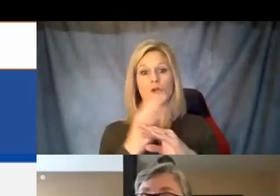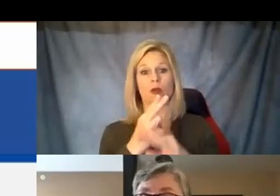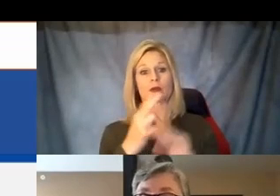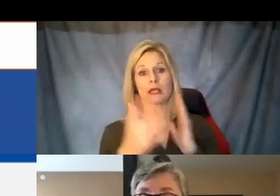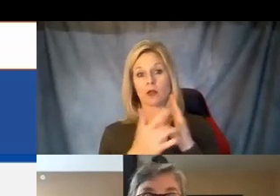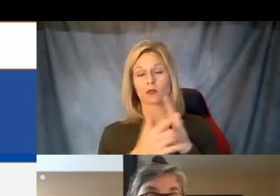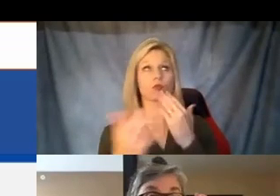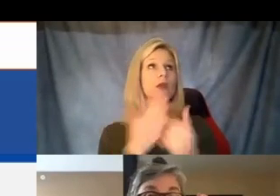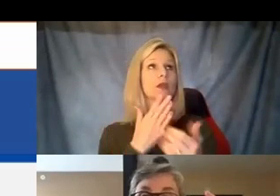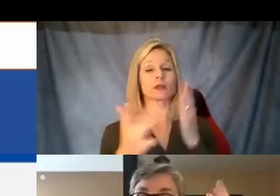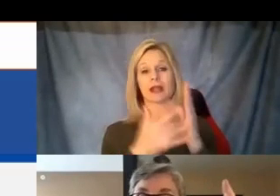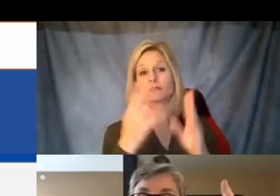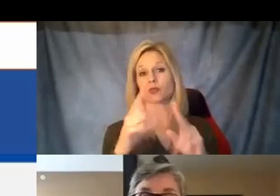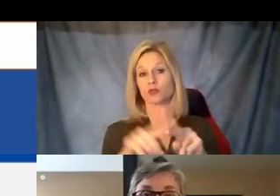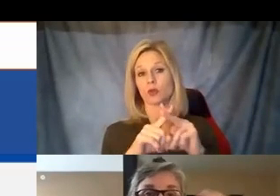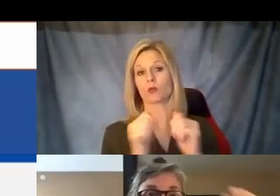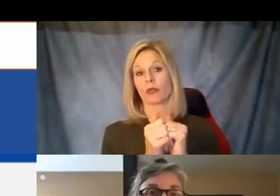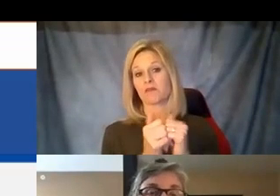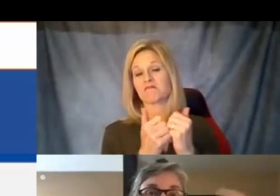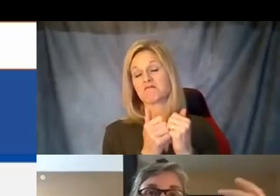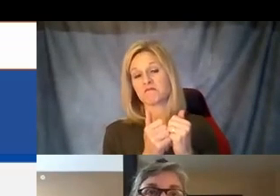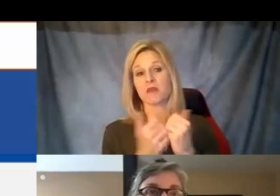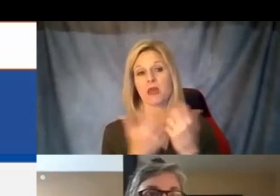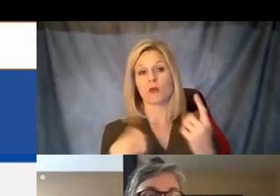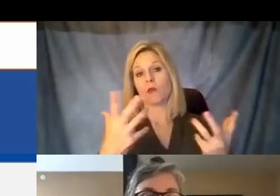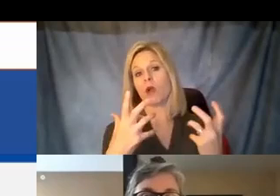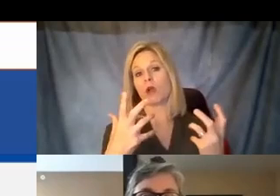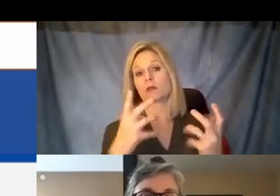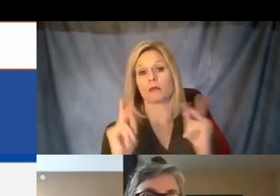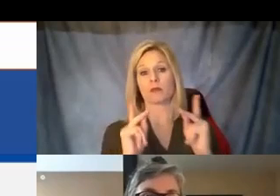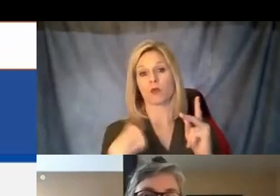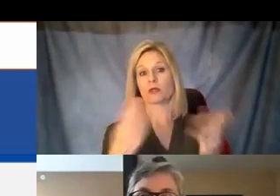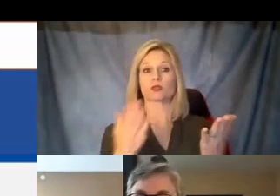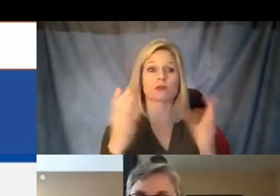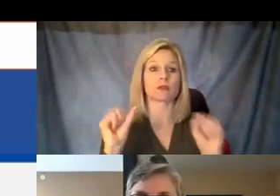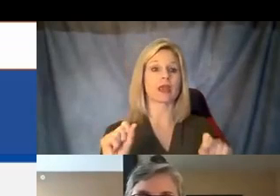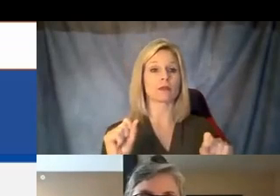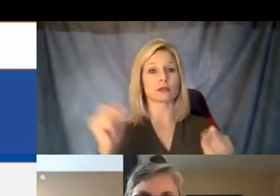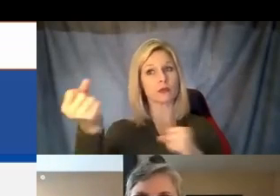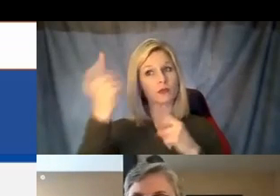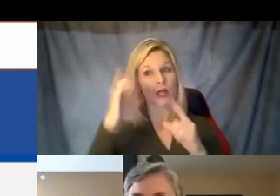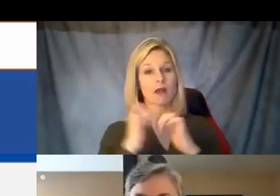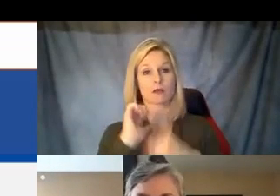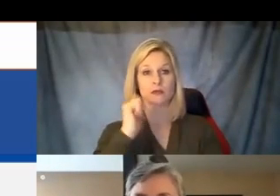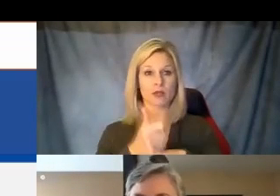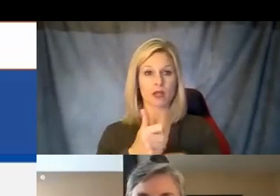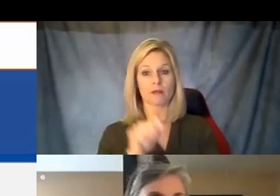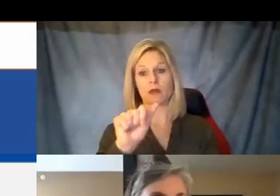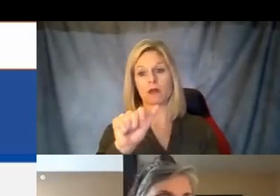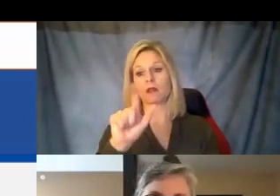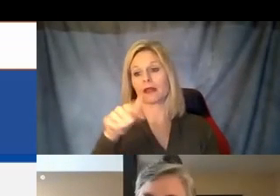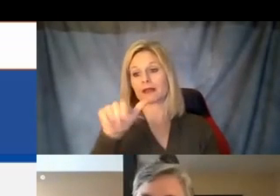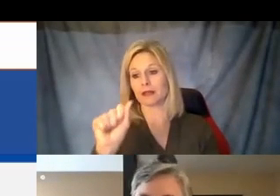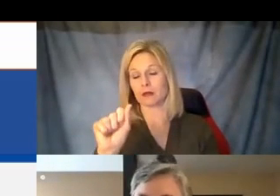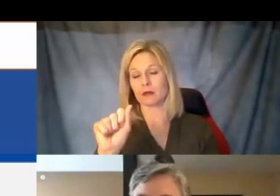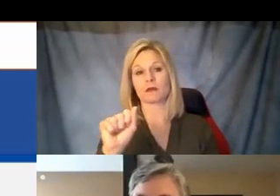you're starting with. If it's, we want the people we serve to be able to understand how to set up Alexa to